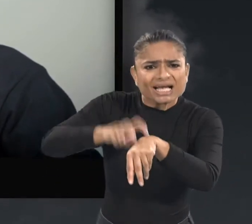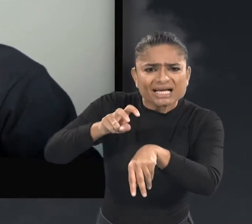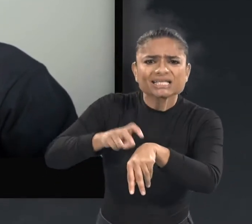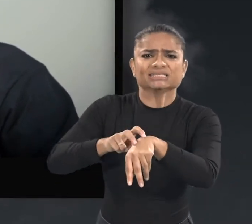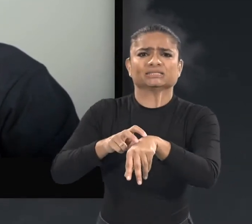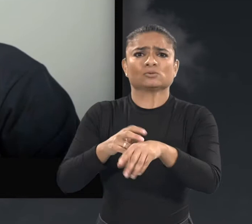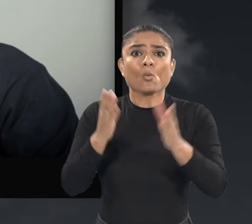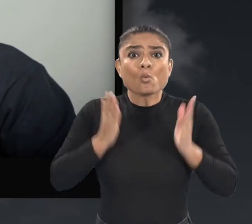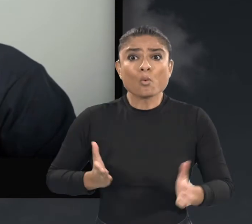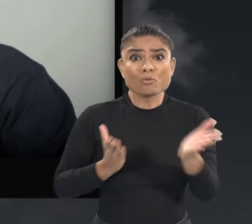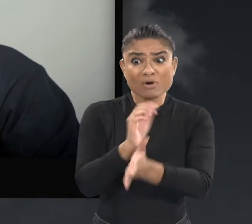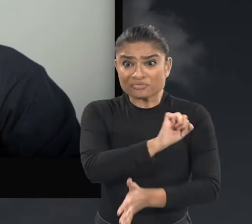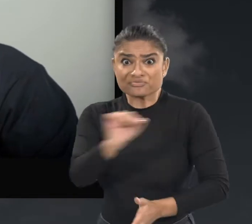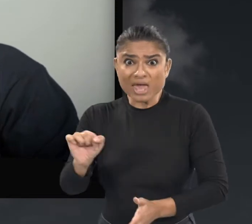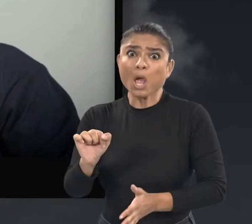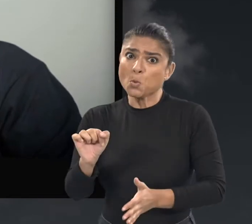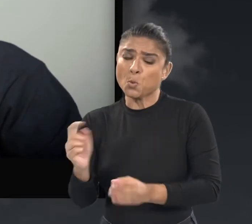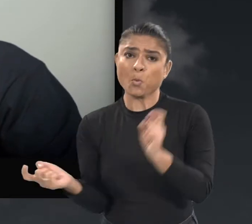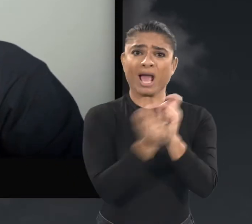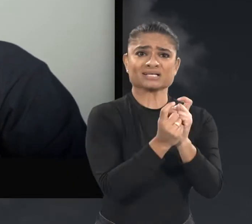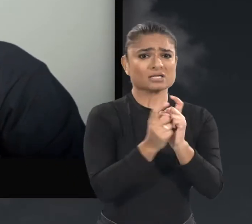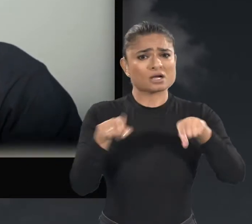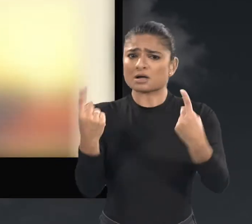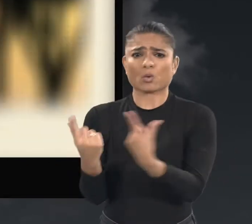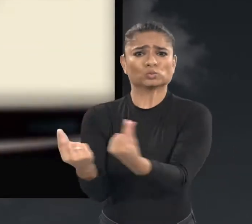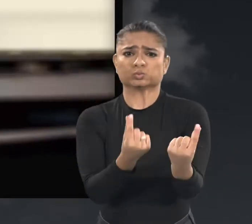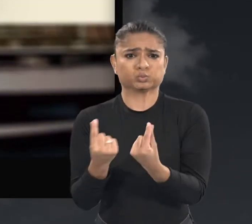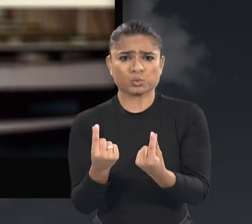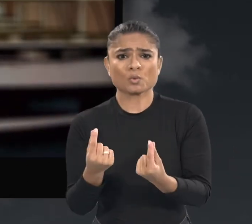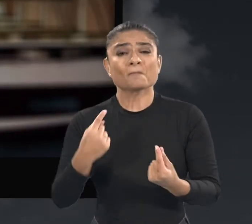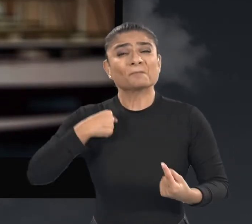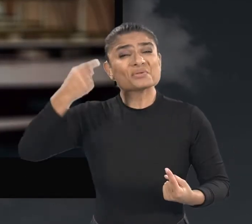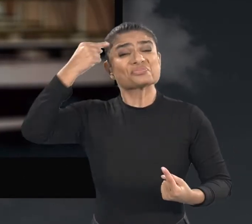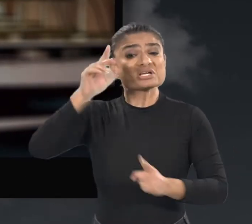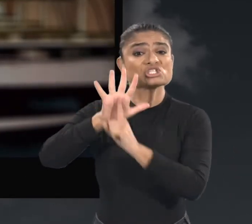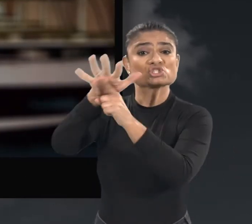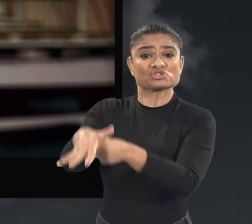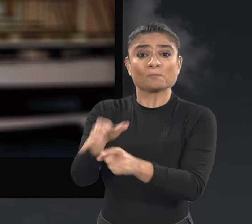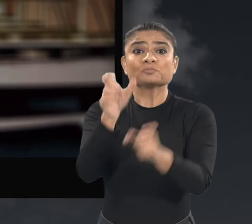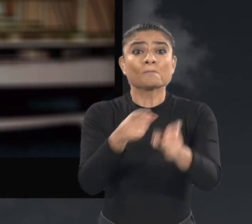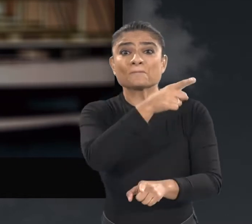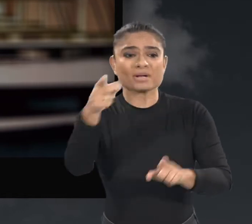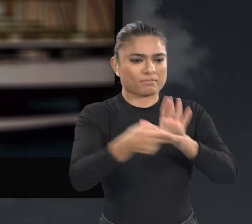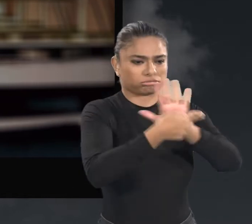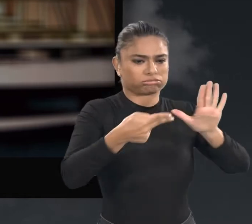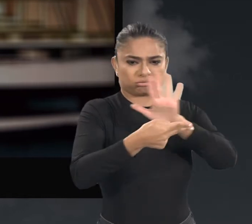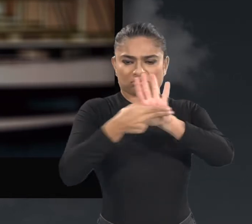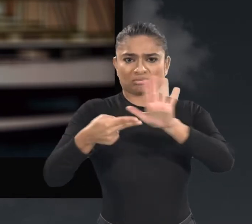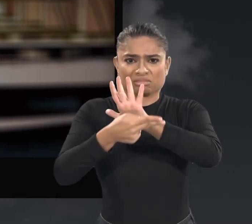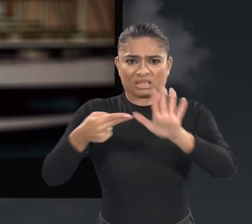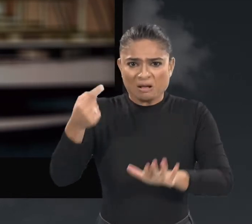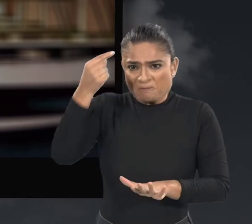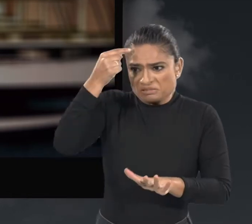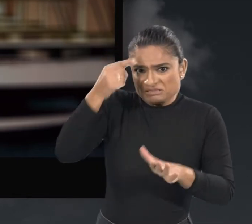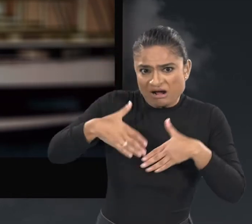type of things. So it's against human rights about at the same time. And I think the discrimination and the